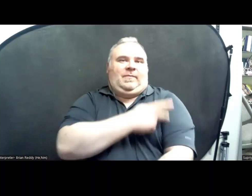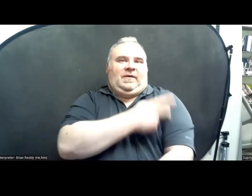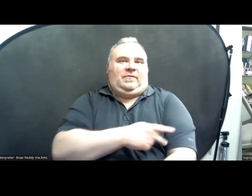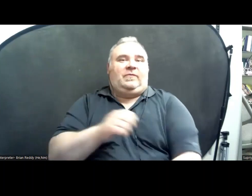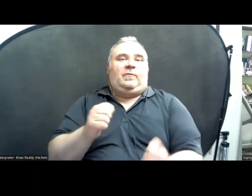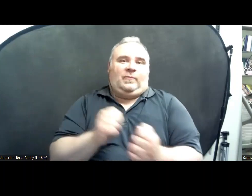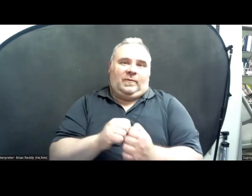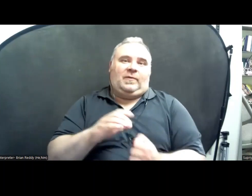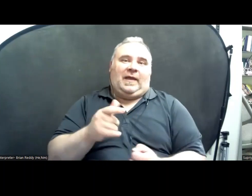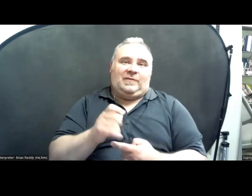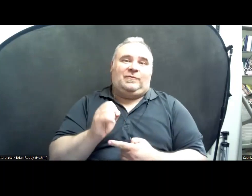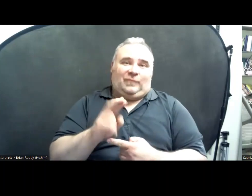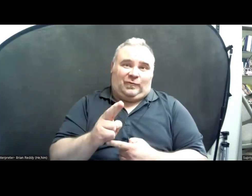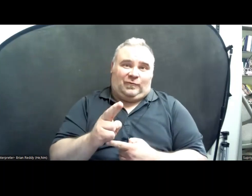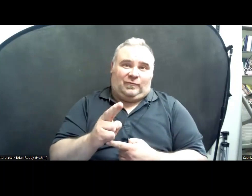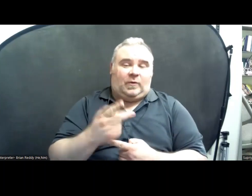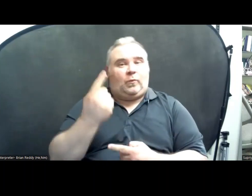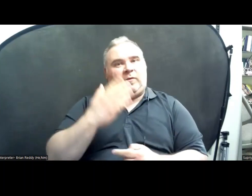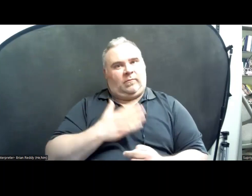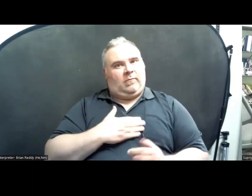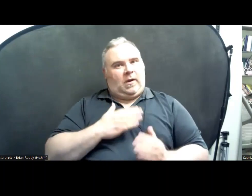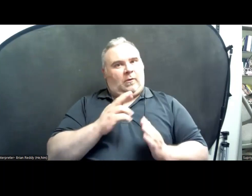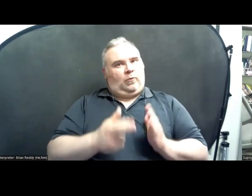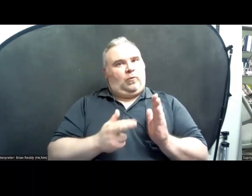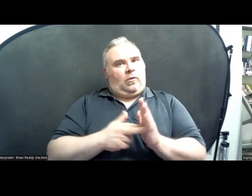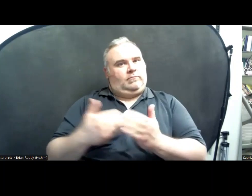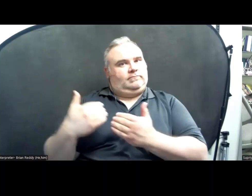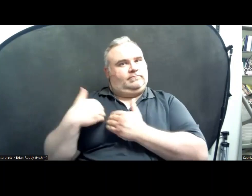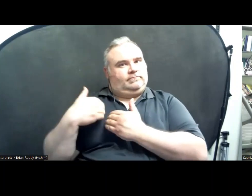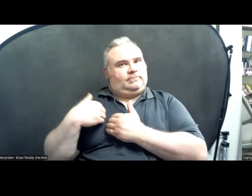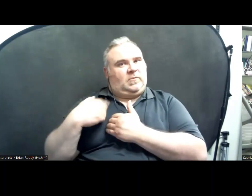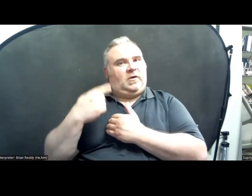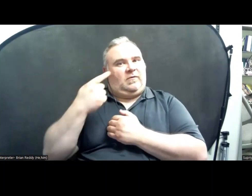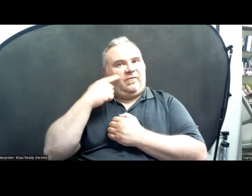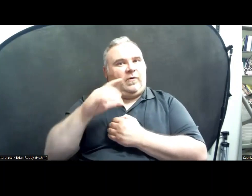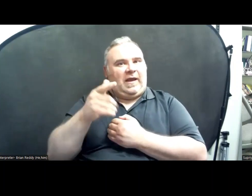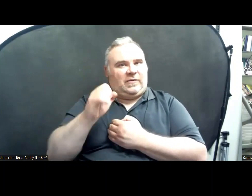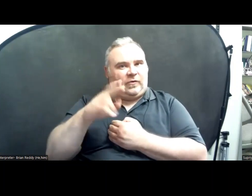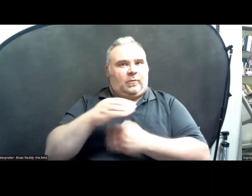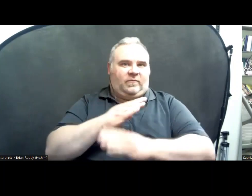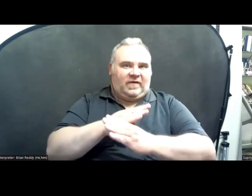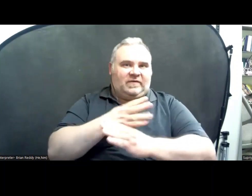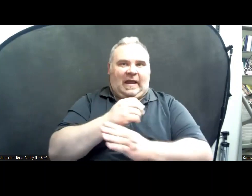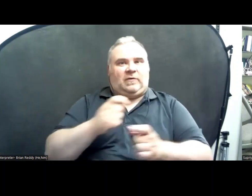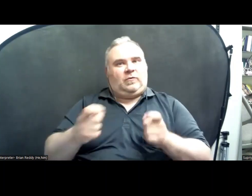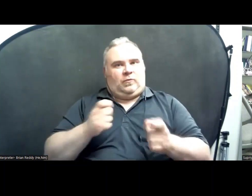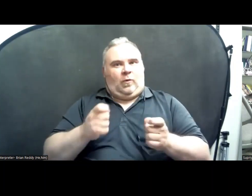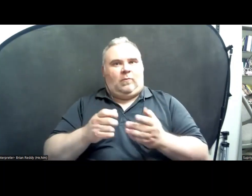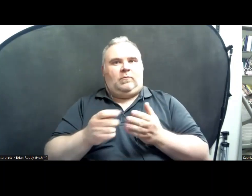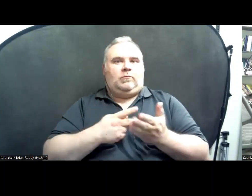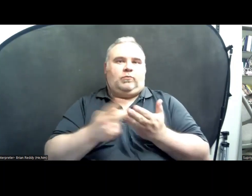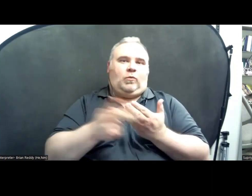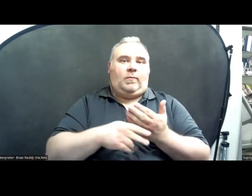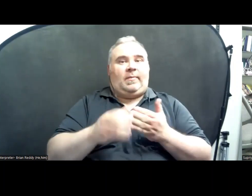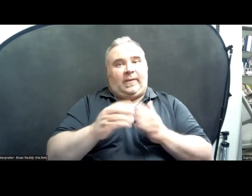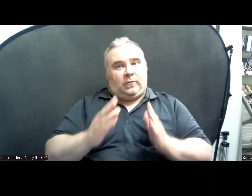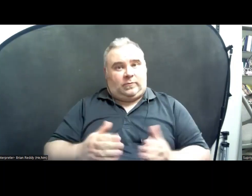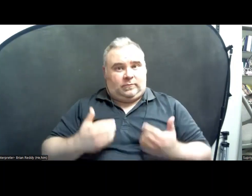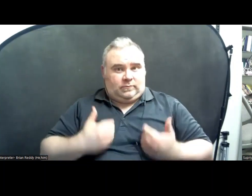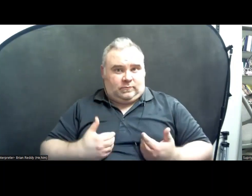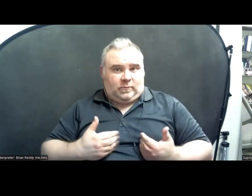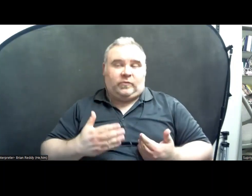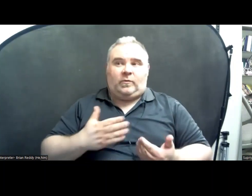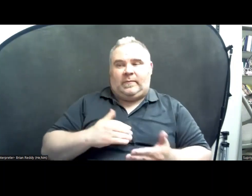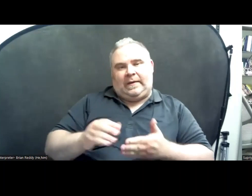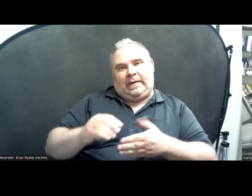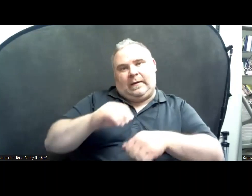area. One of my roles is as the Cancer Prevention and Control Program leader. And so I guide not only the research